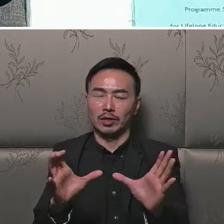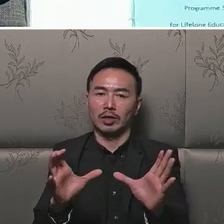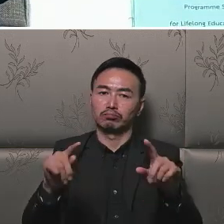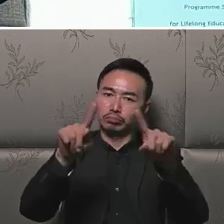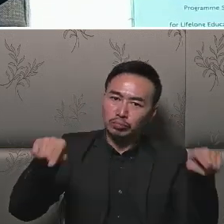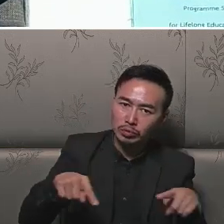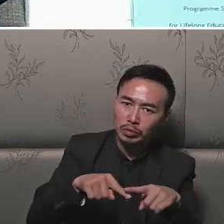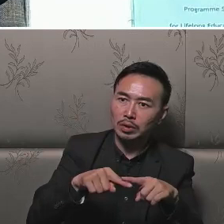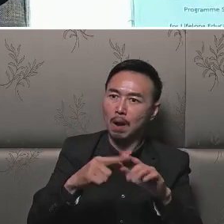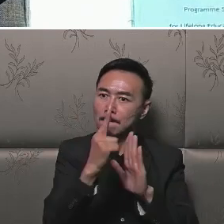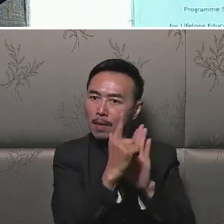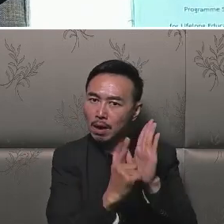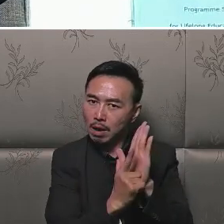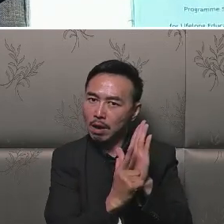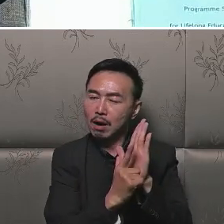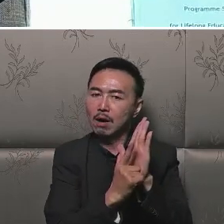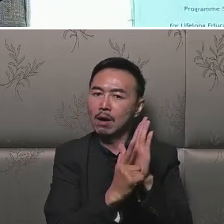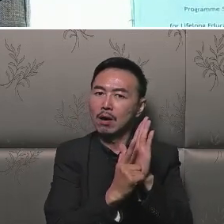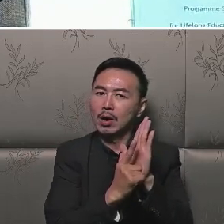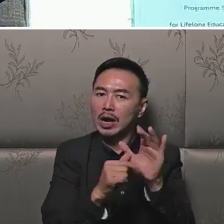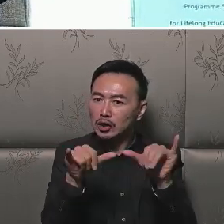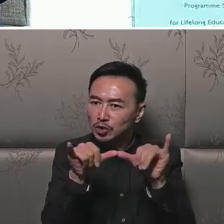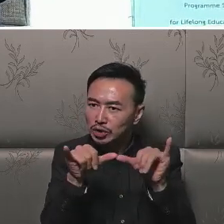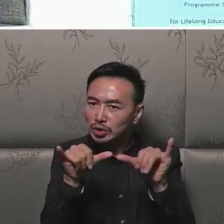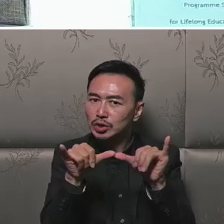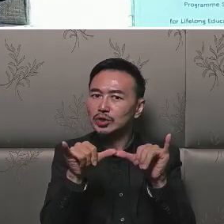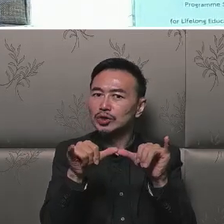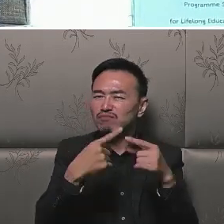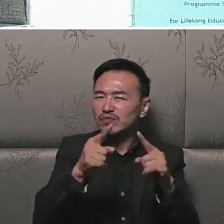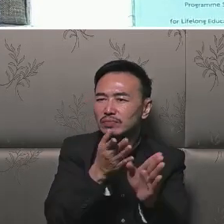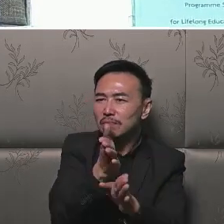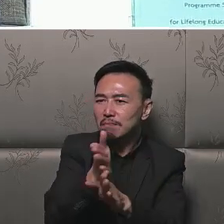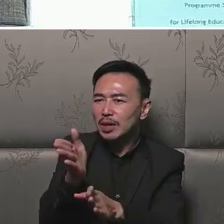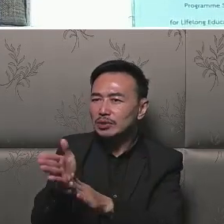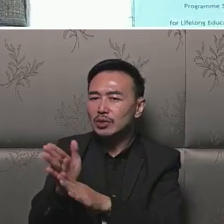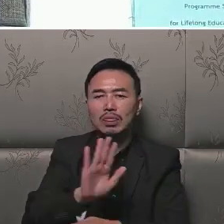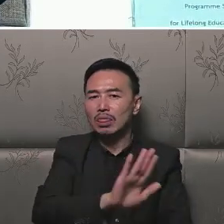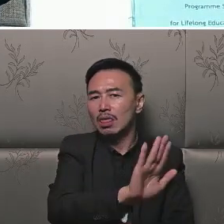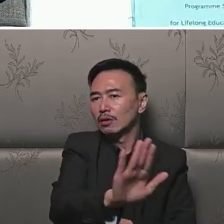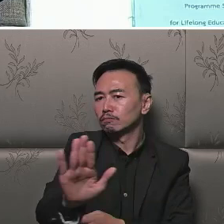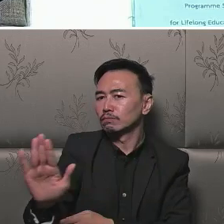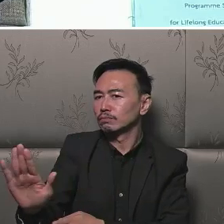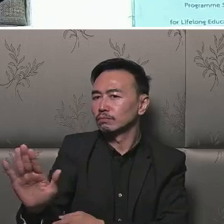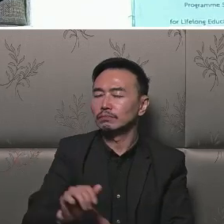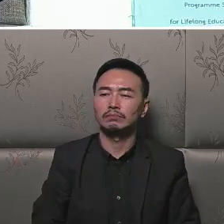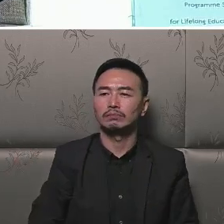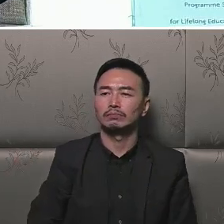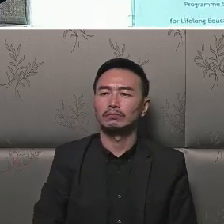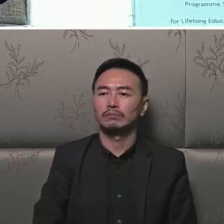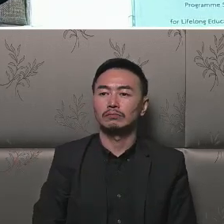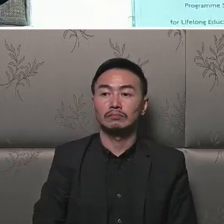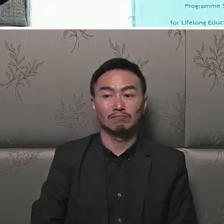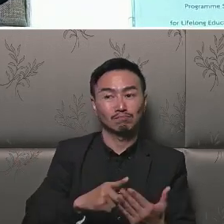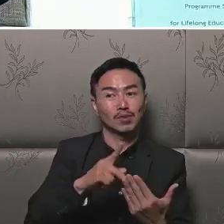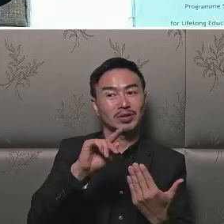And a lot of them actually are now using this scheme to receive a second